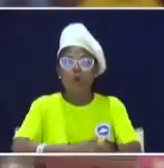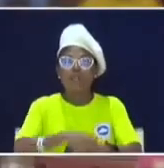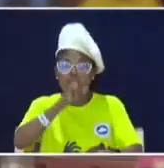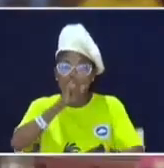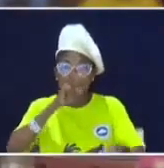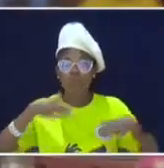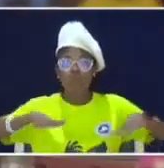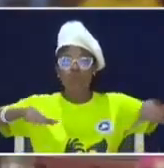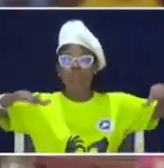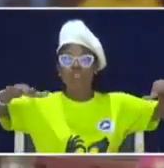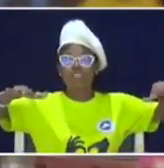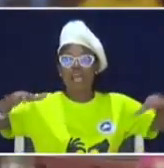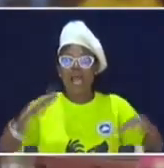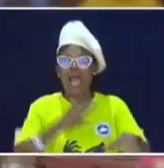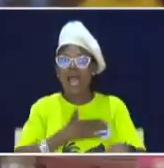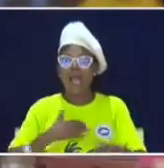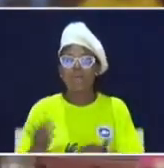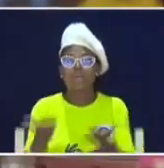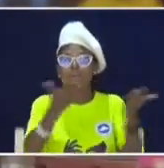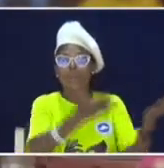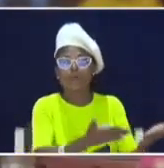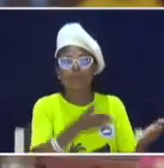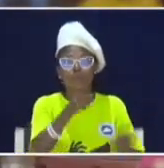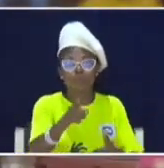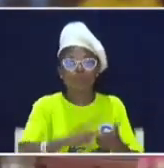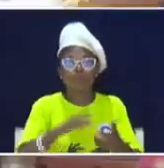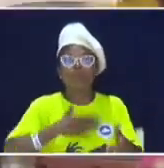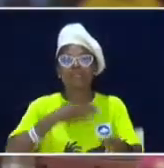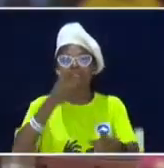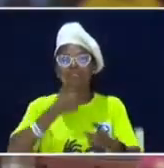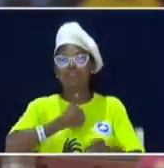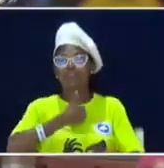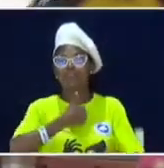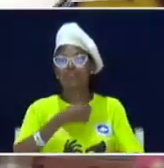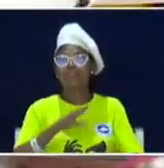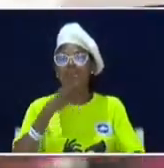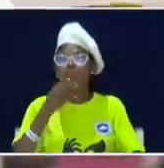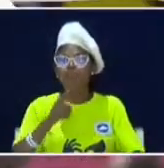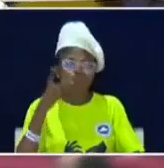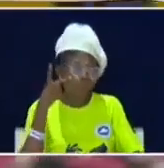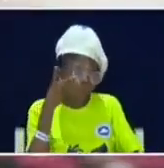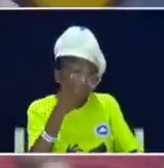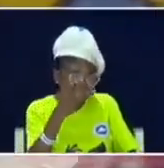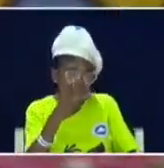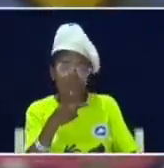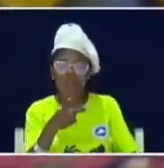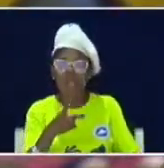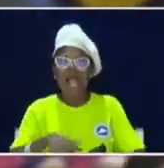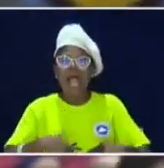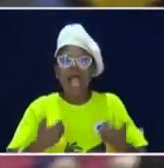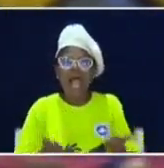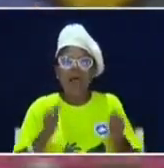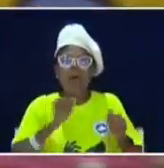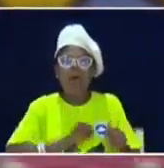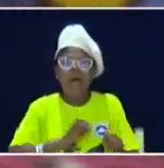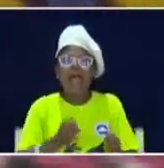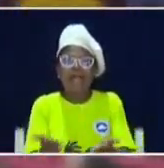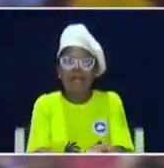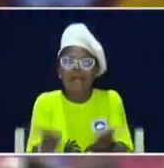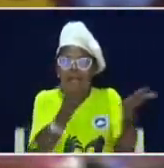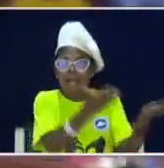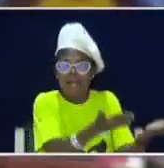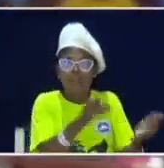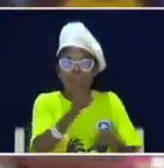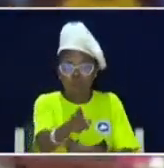brought you to myself. This was God speaking. You yourself, you saw the things I did. How I carried you. In a